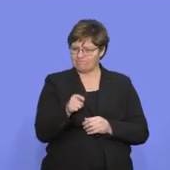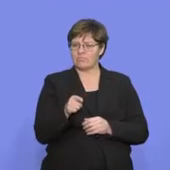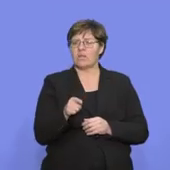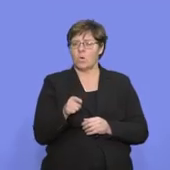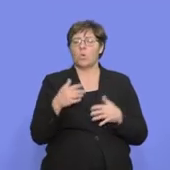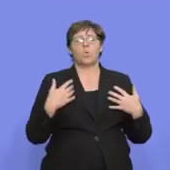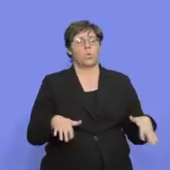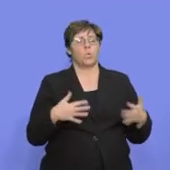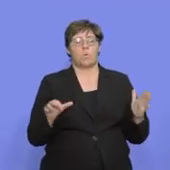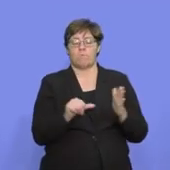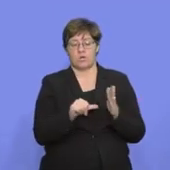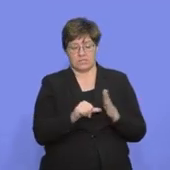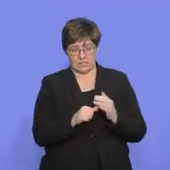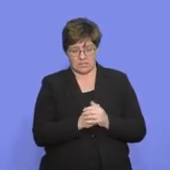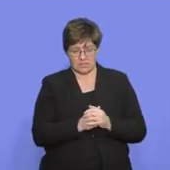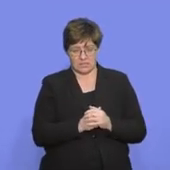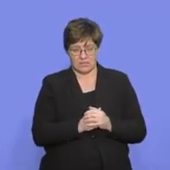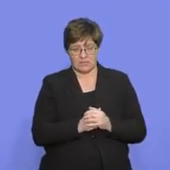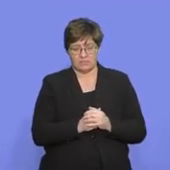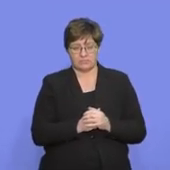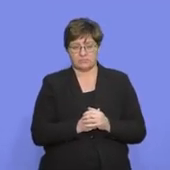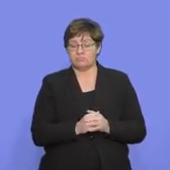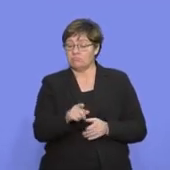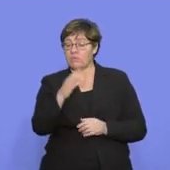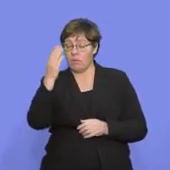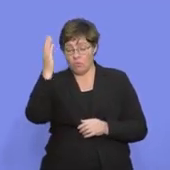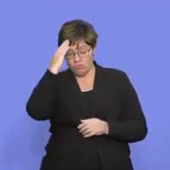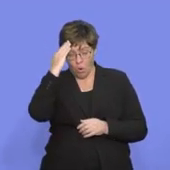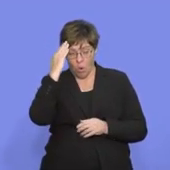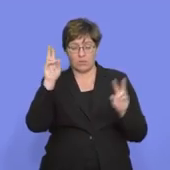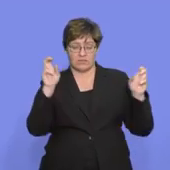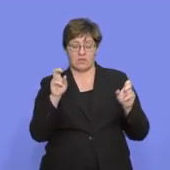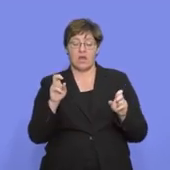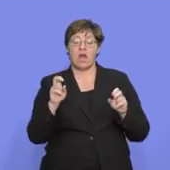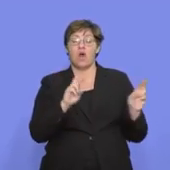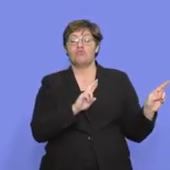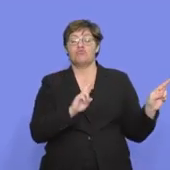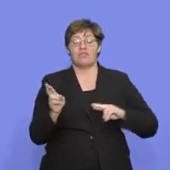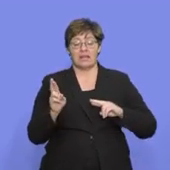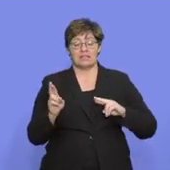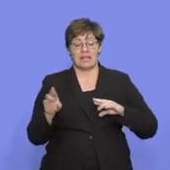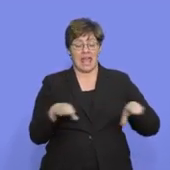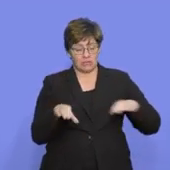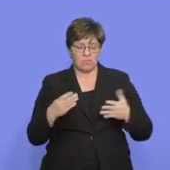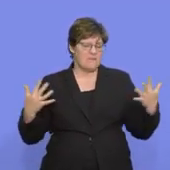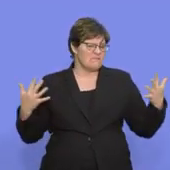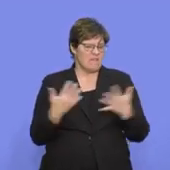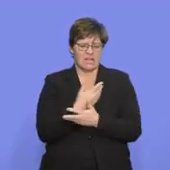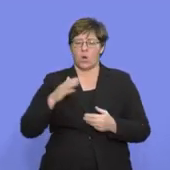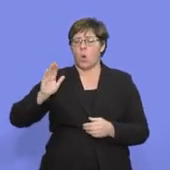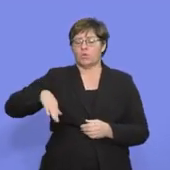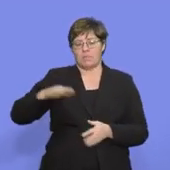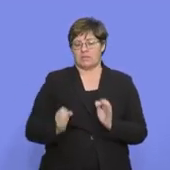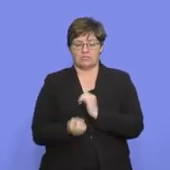syllabus, or they love to ask it. So you need to know this definition. Reflex action is a quick, automatic response